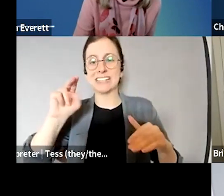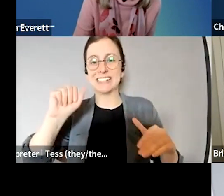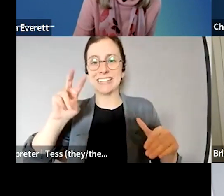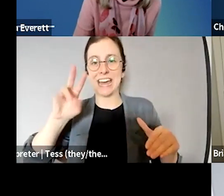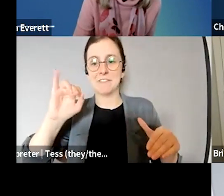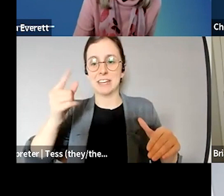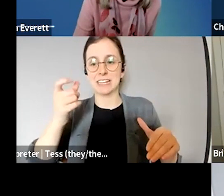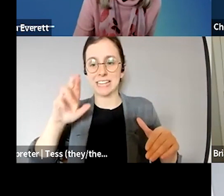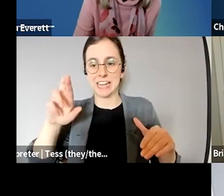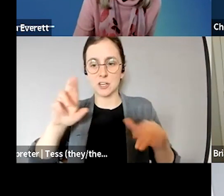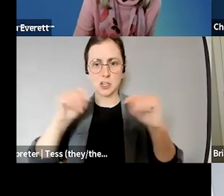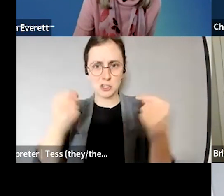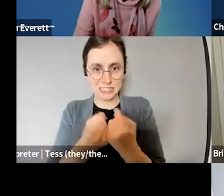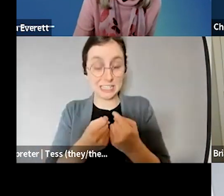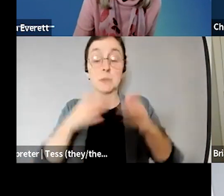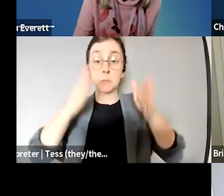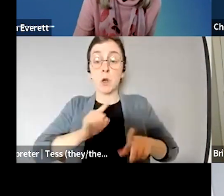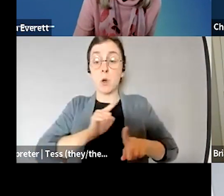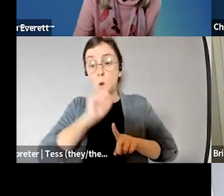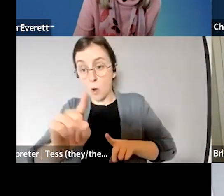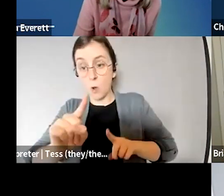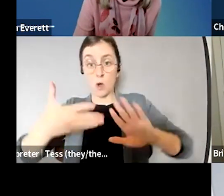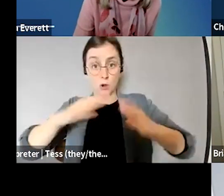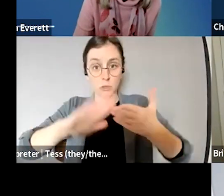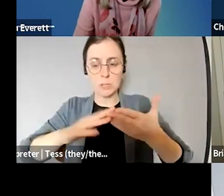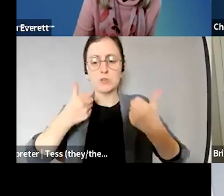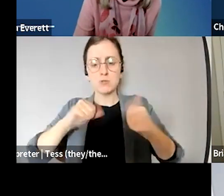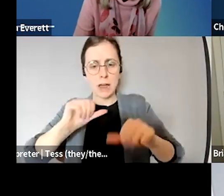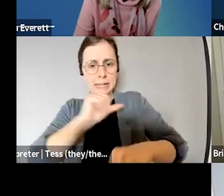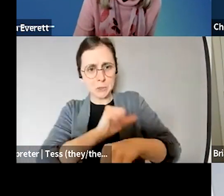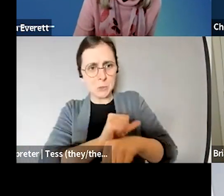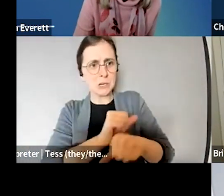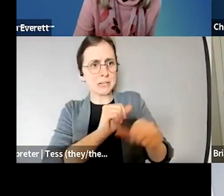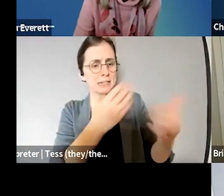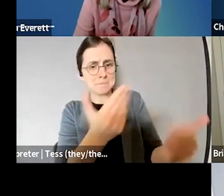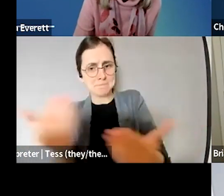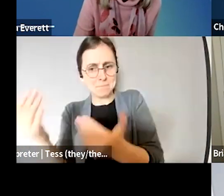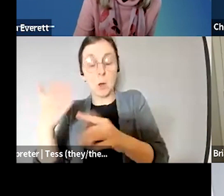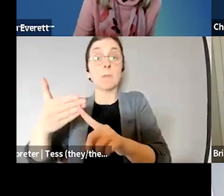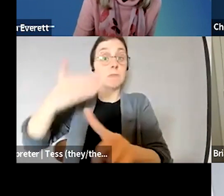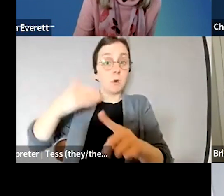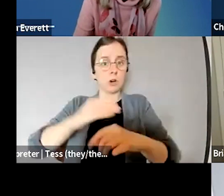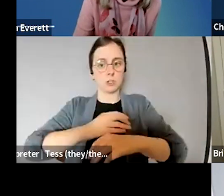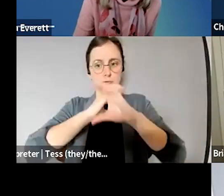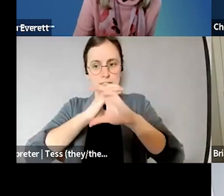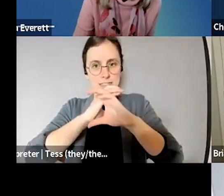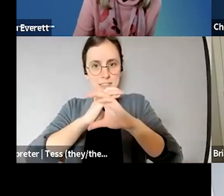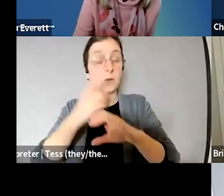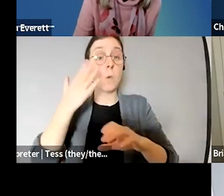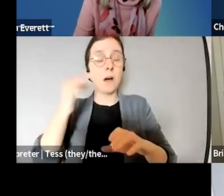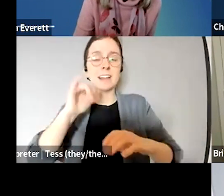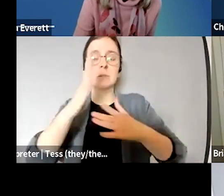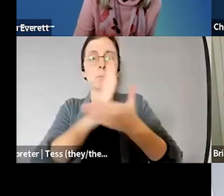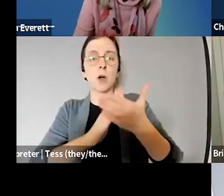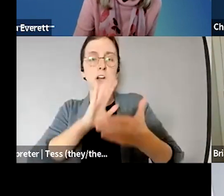tries to work proactively before anybody experiences a crisis as part of their continuum, along with